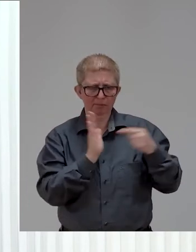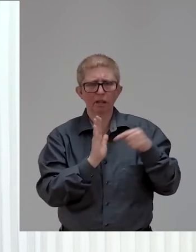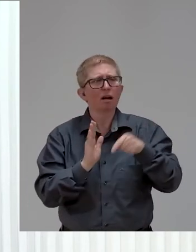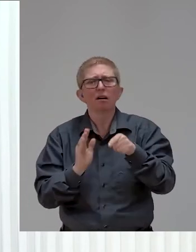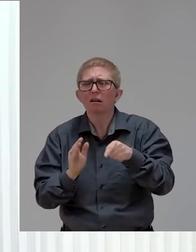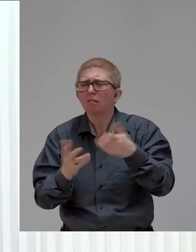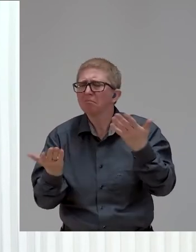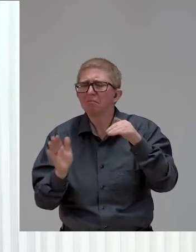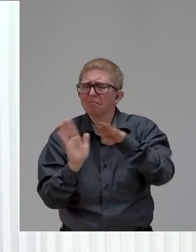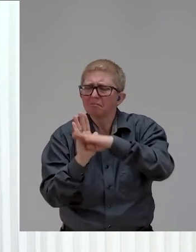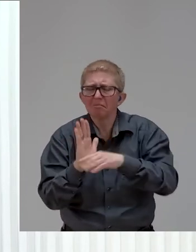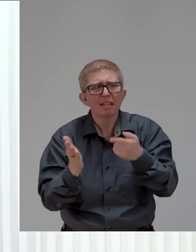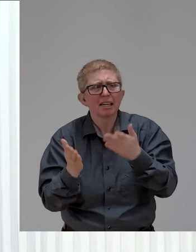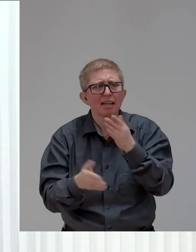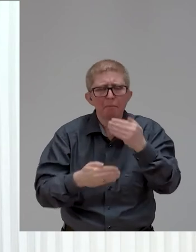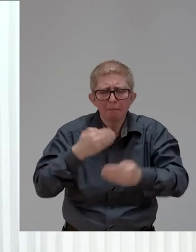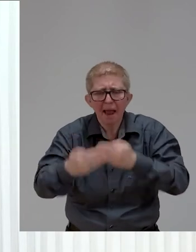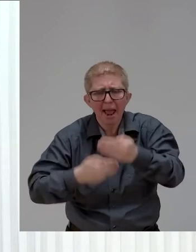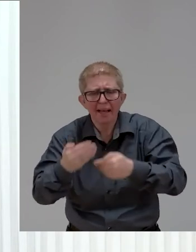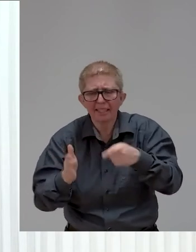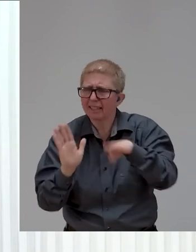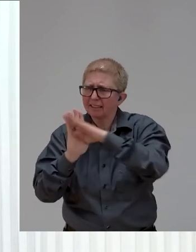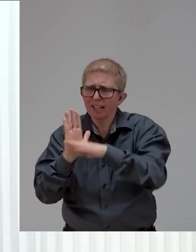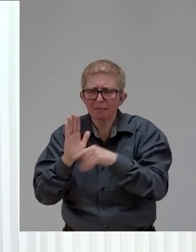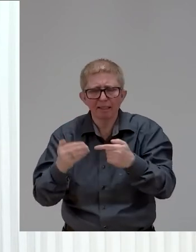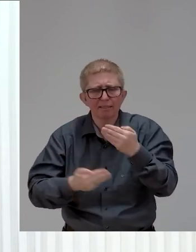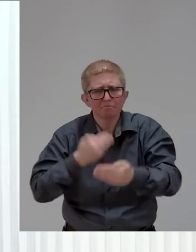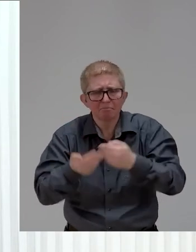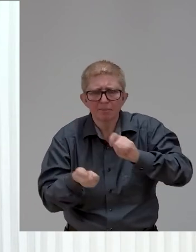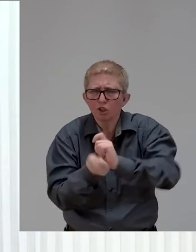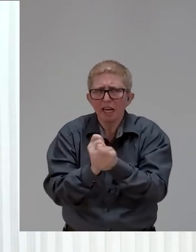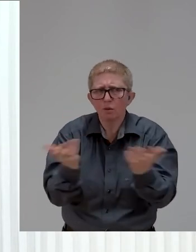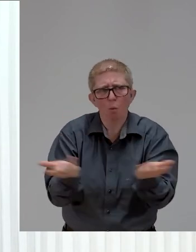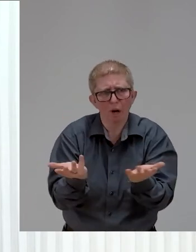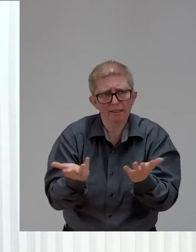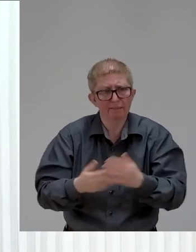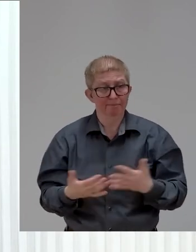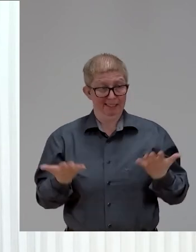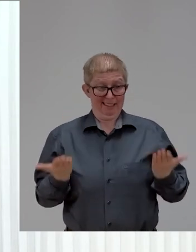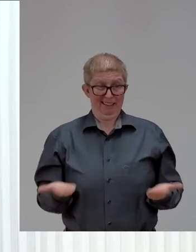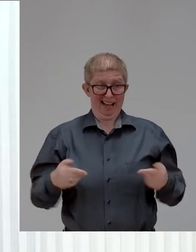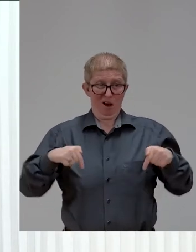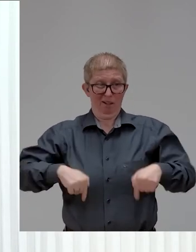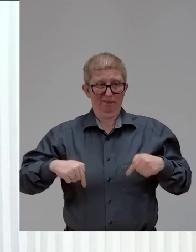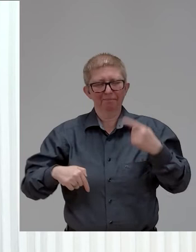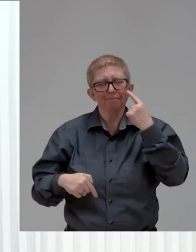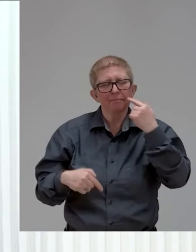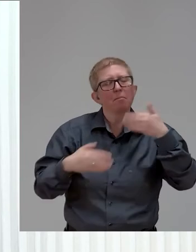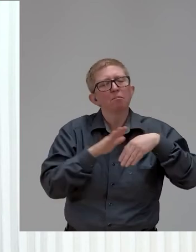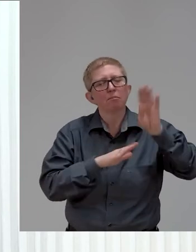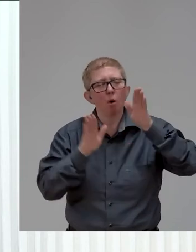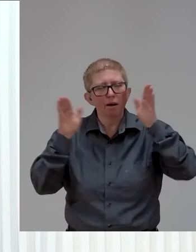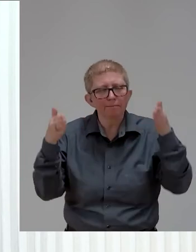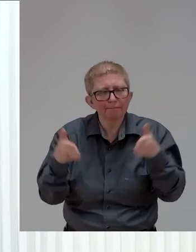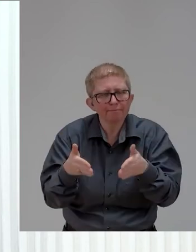that our organizations, both in headquarters and the field, are just starting to adopt a more comprehensive and coordinated approach to